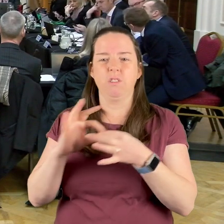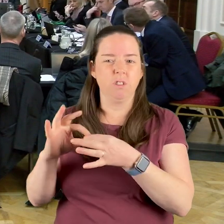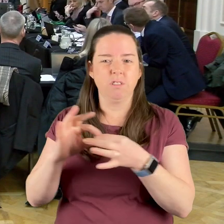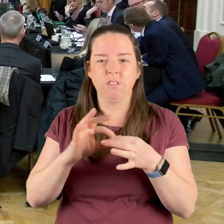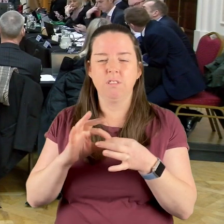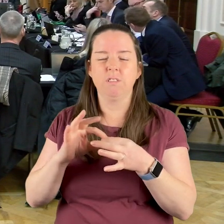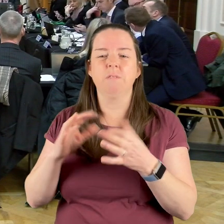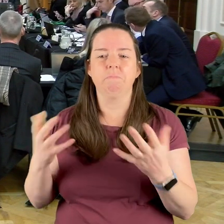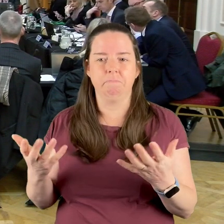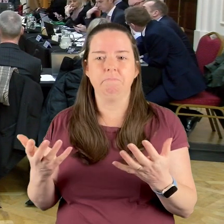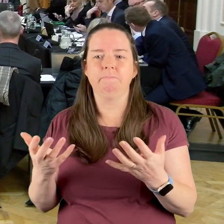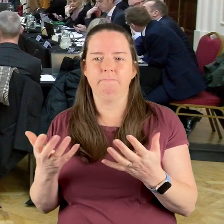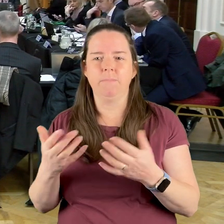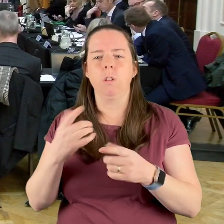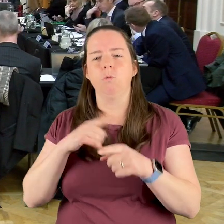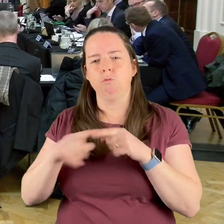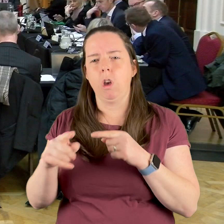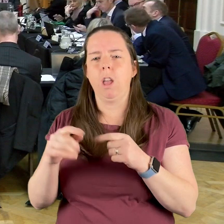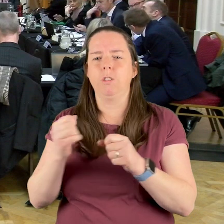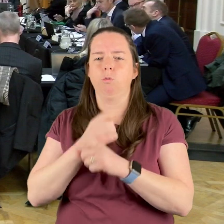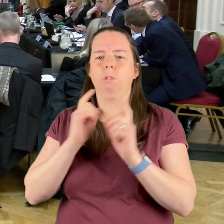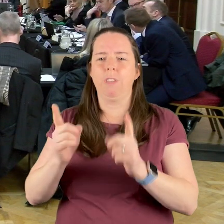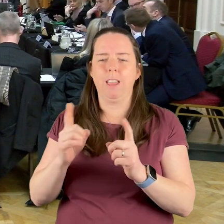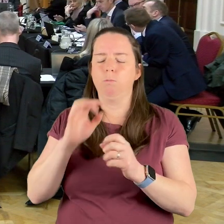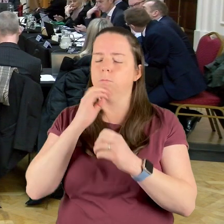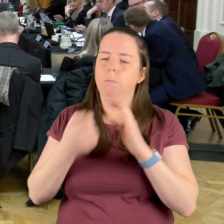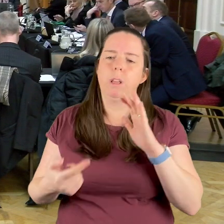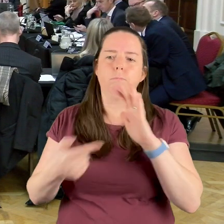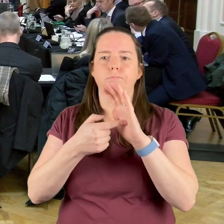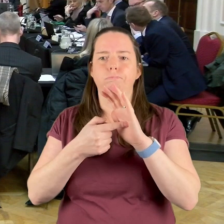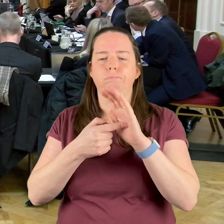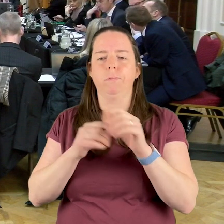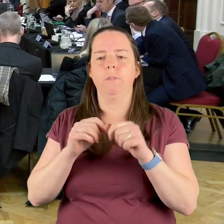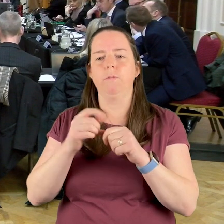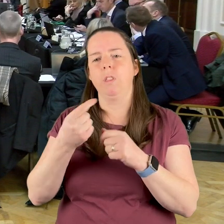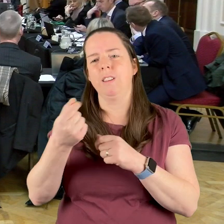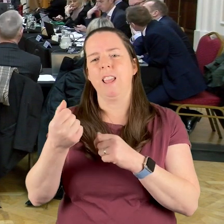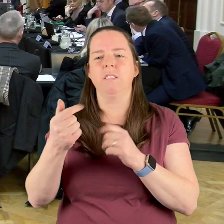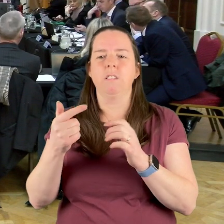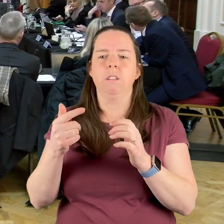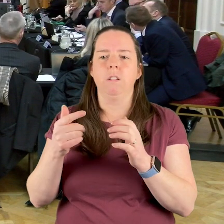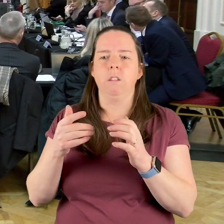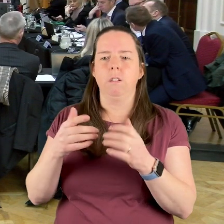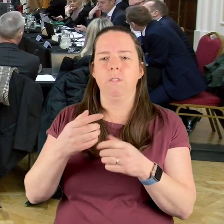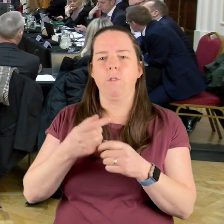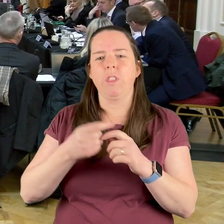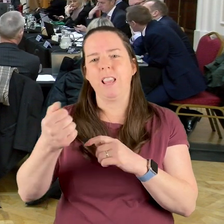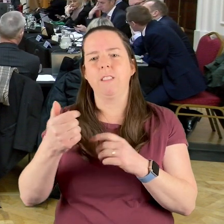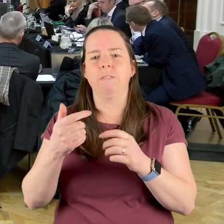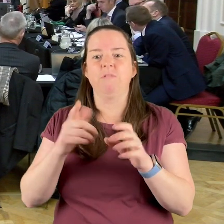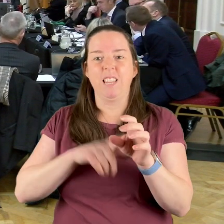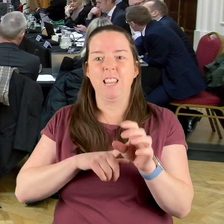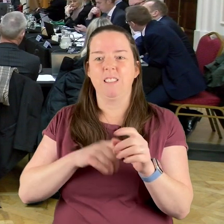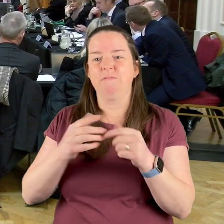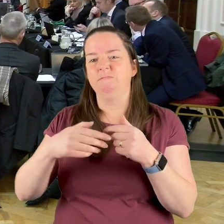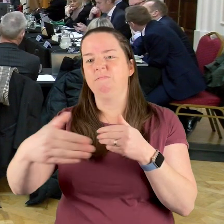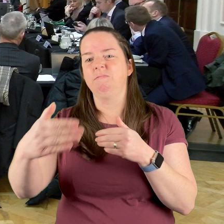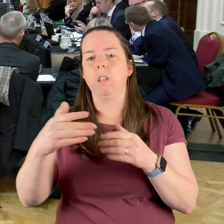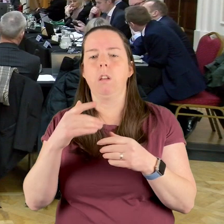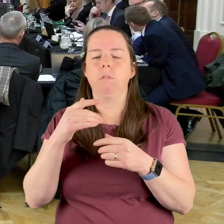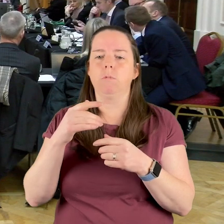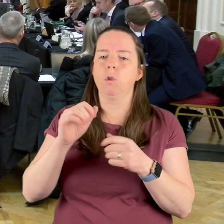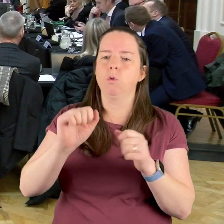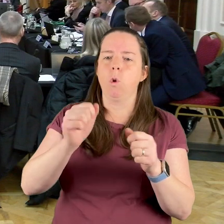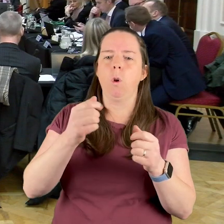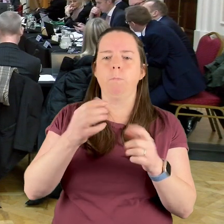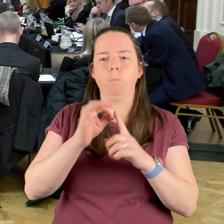much easier, and that the outpatient space where we're trying to do that is going to be really important for us over